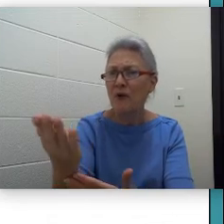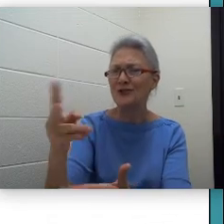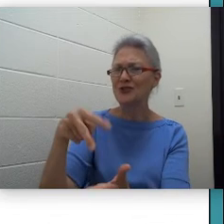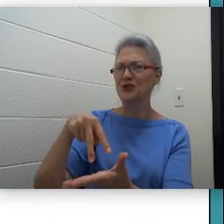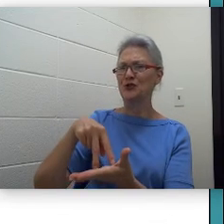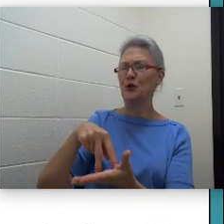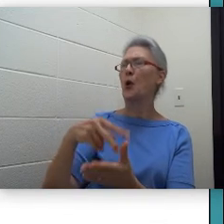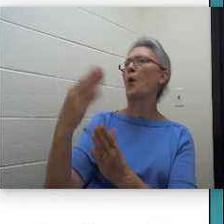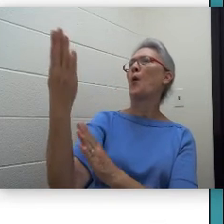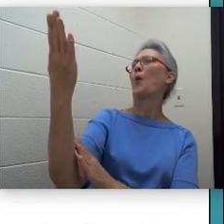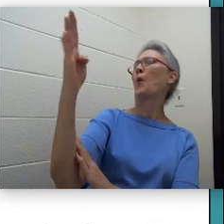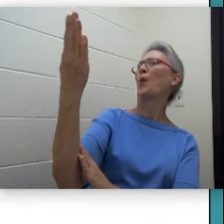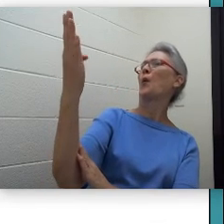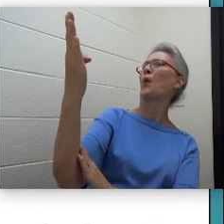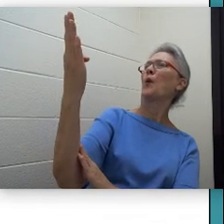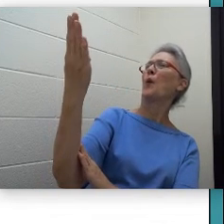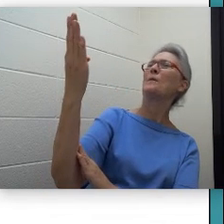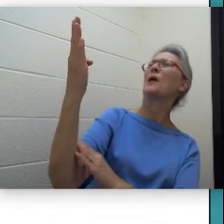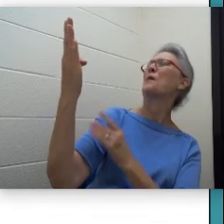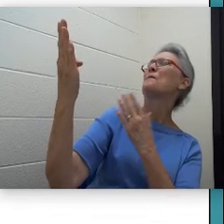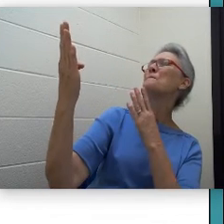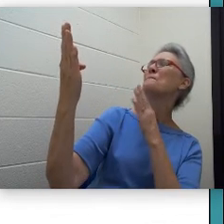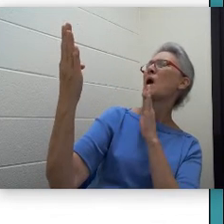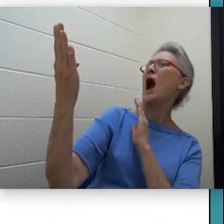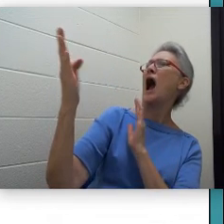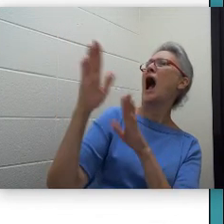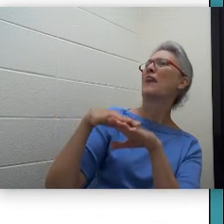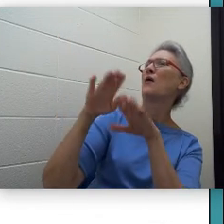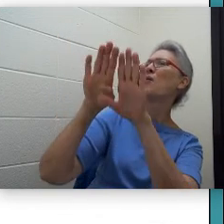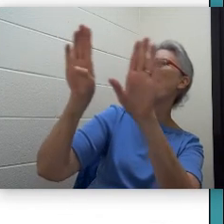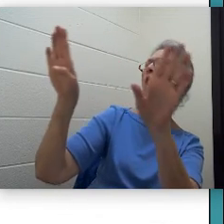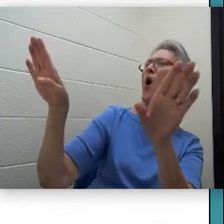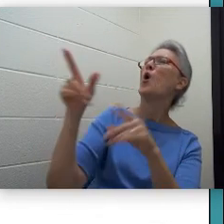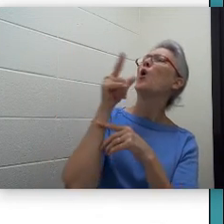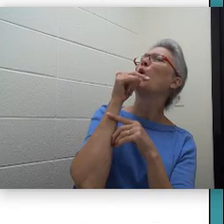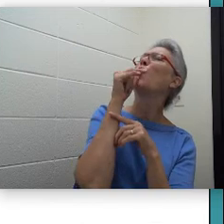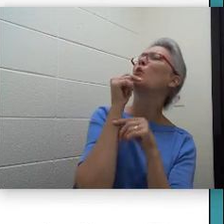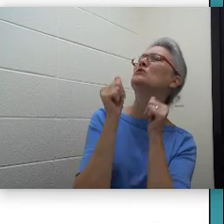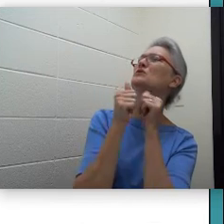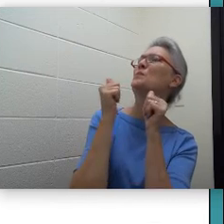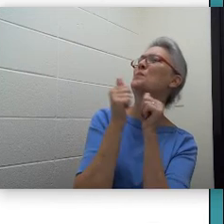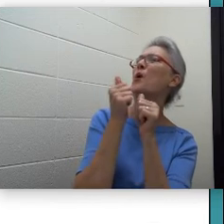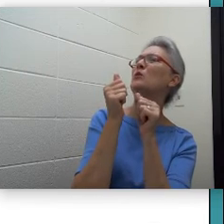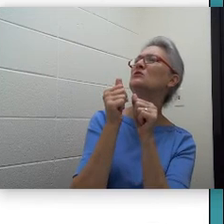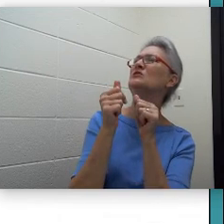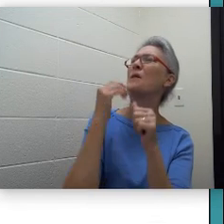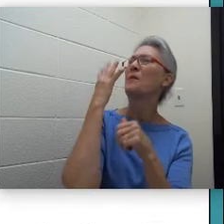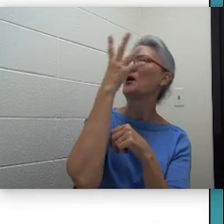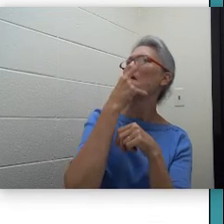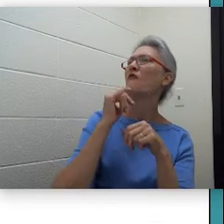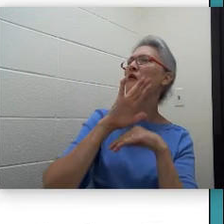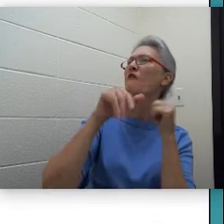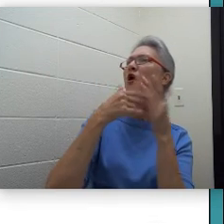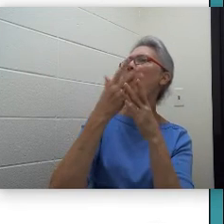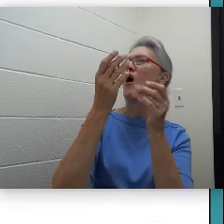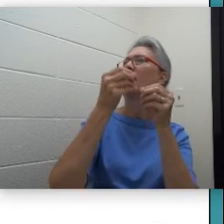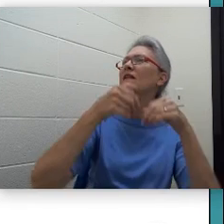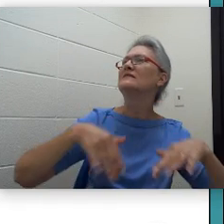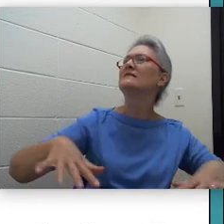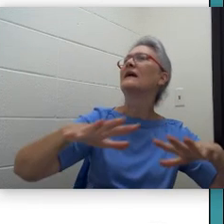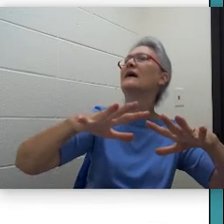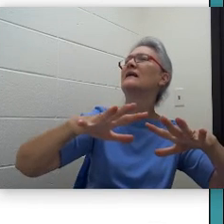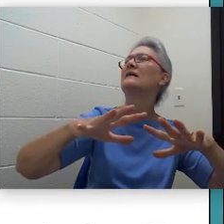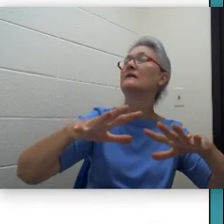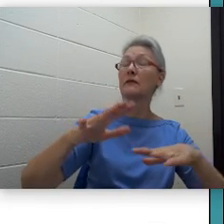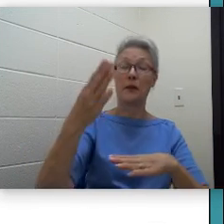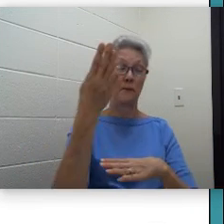looked at herself, and said, "Mirror, mirror on the wall, who in this land is fairest of all?" To this